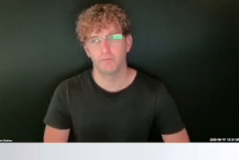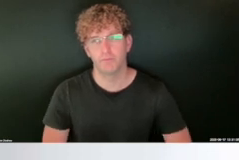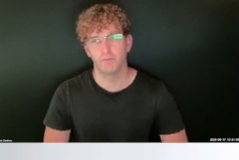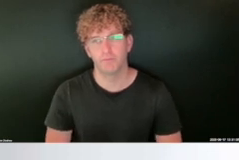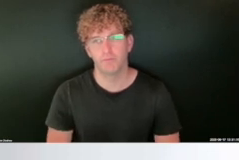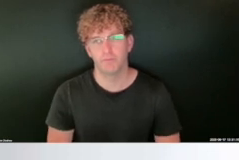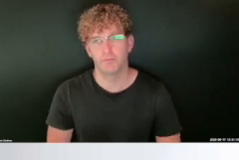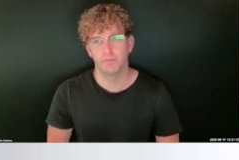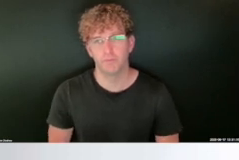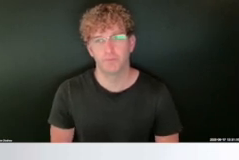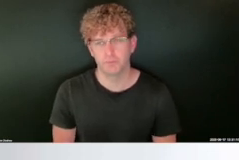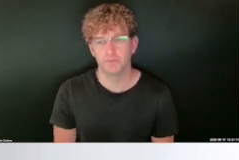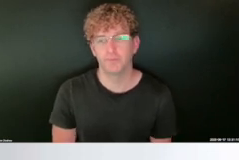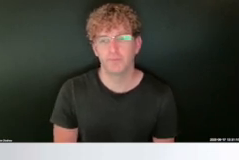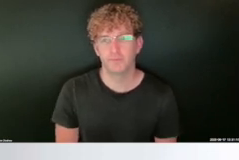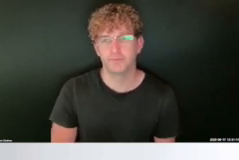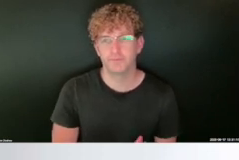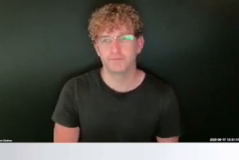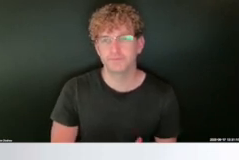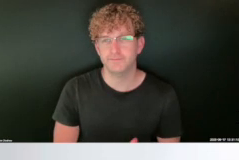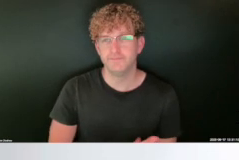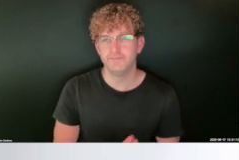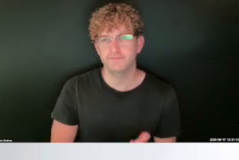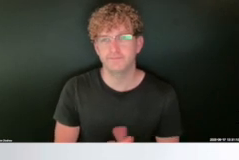Great, thank you so much. Welcome.